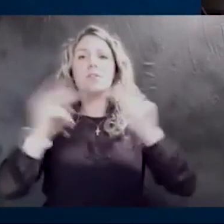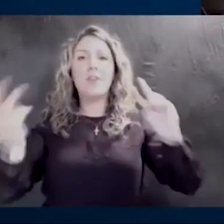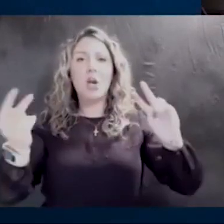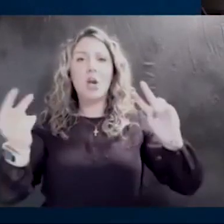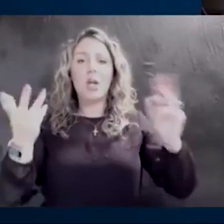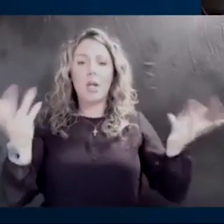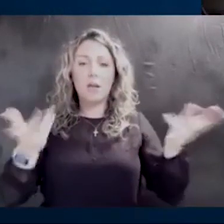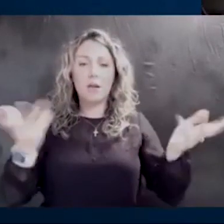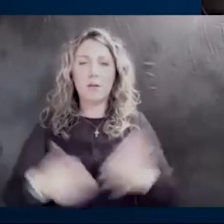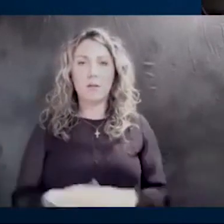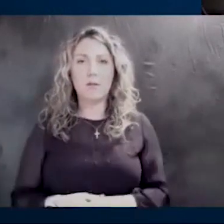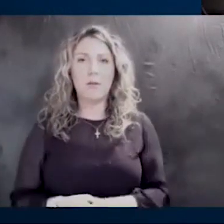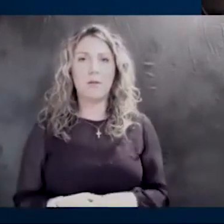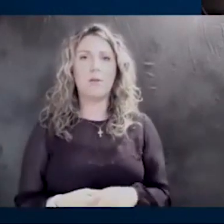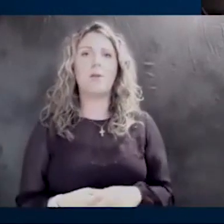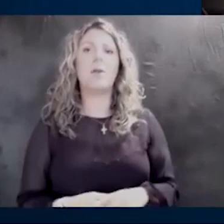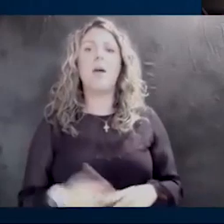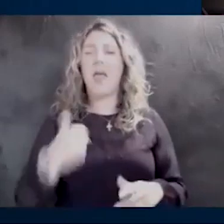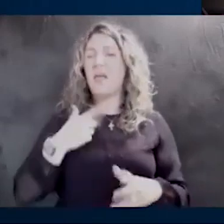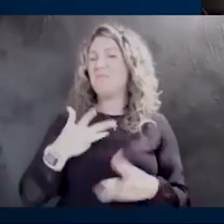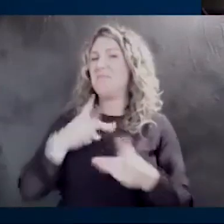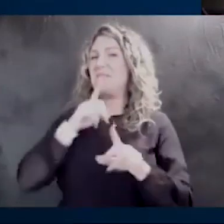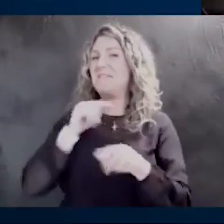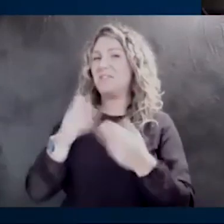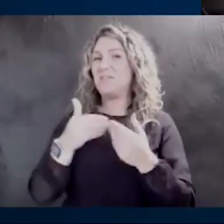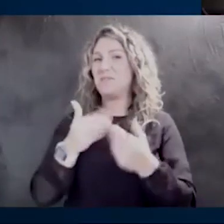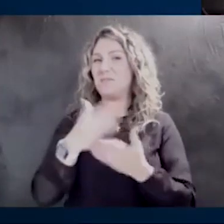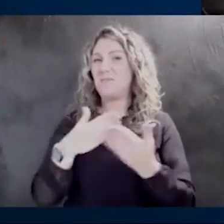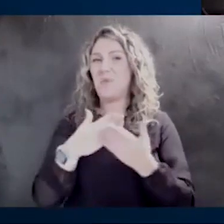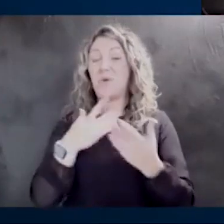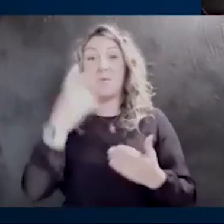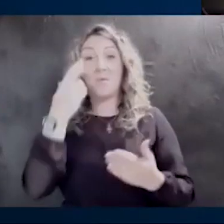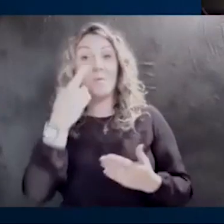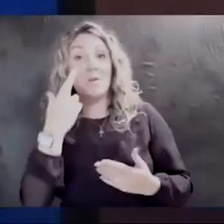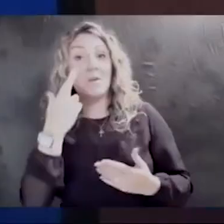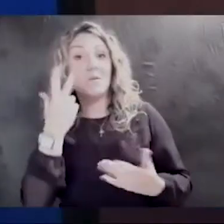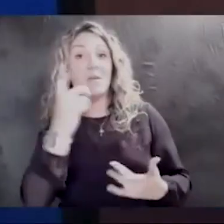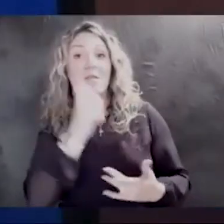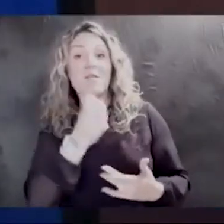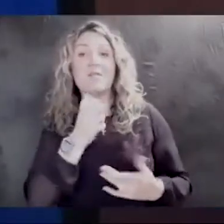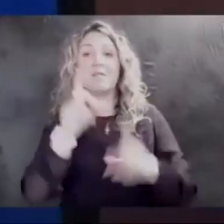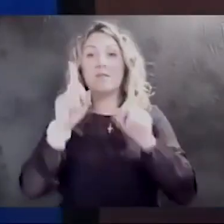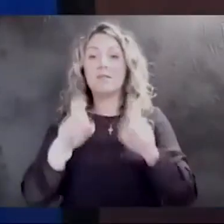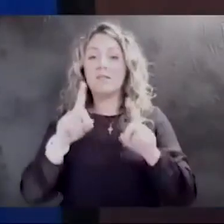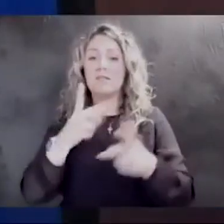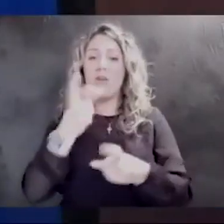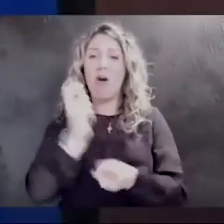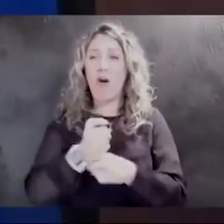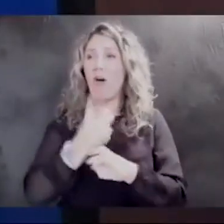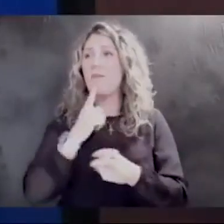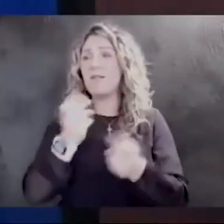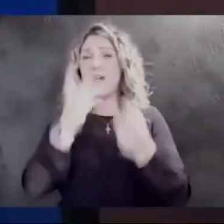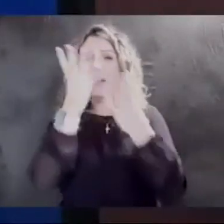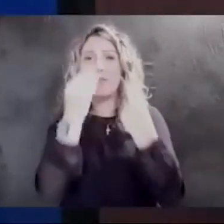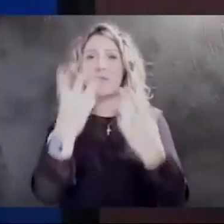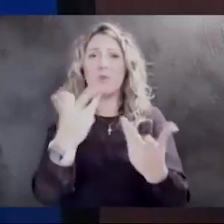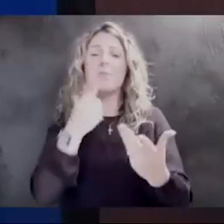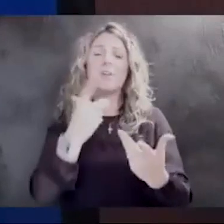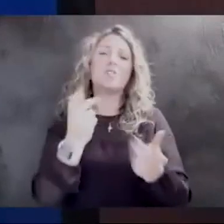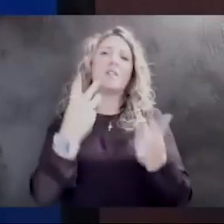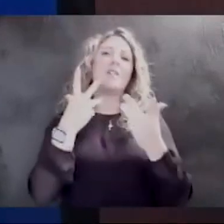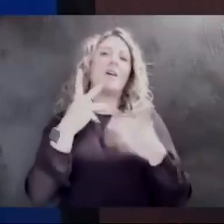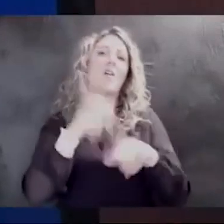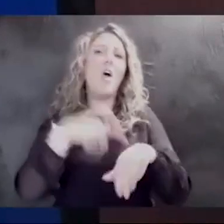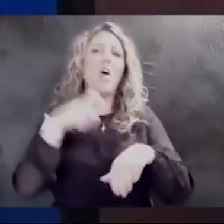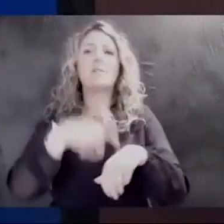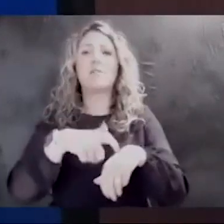take the easy part of that question. The reason we're not testing is because it's hard, it takes a lot of information, it takes a long time, and it's very expensive.